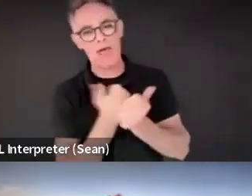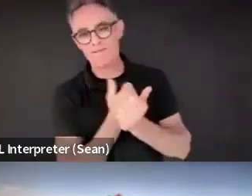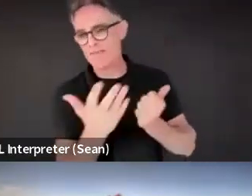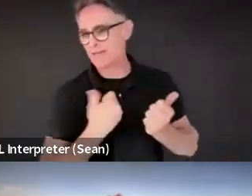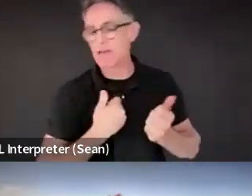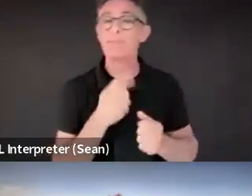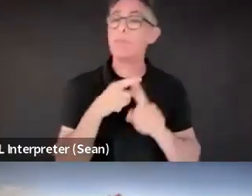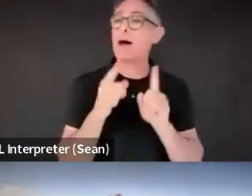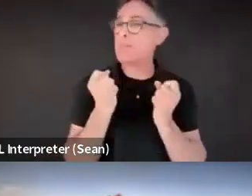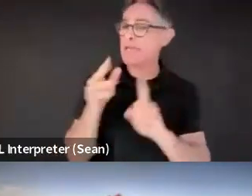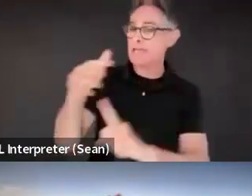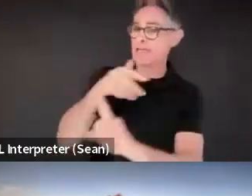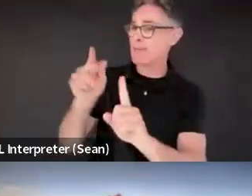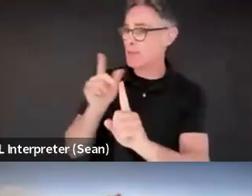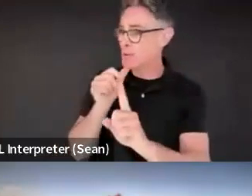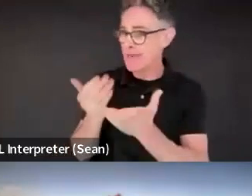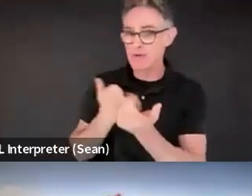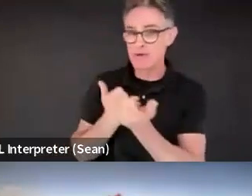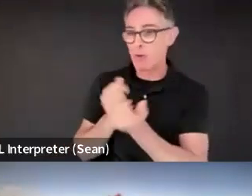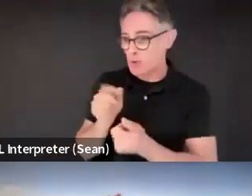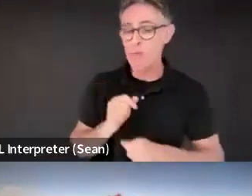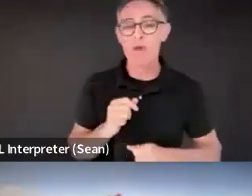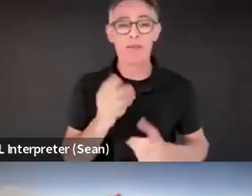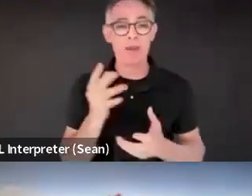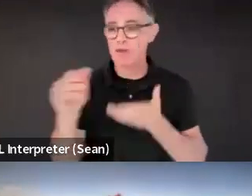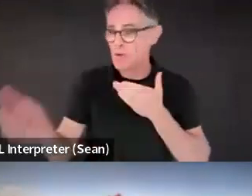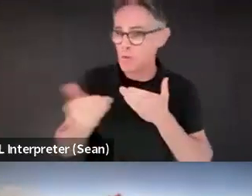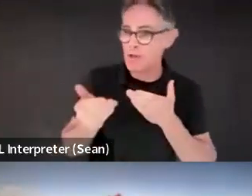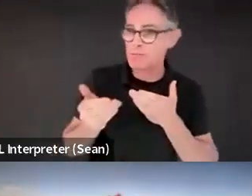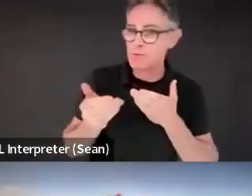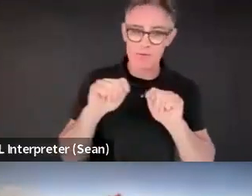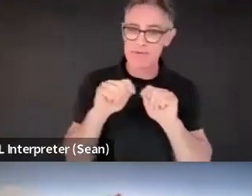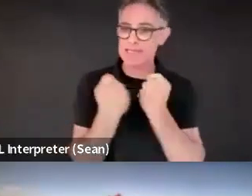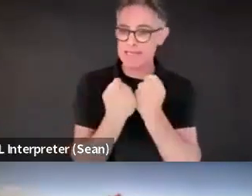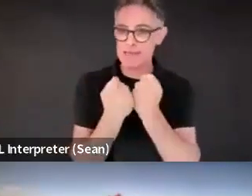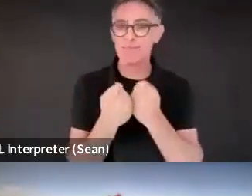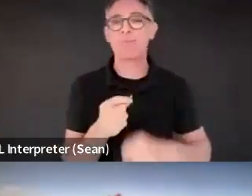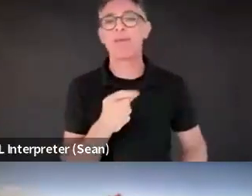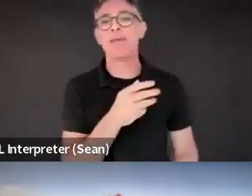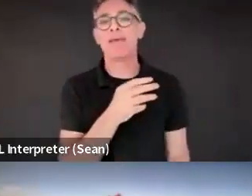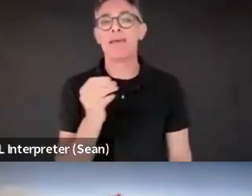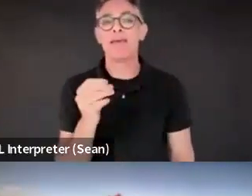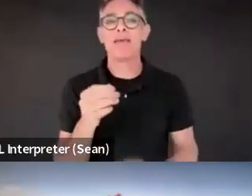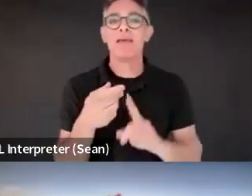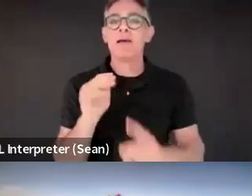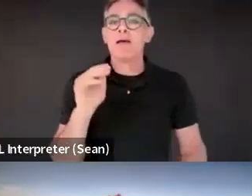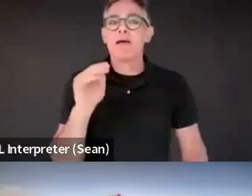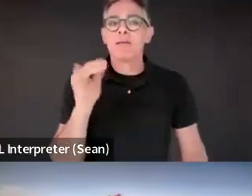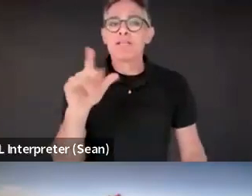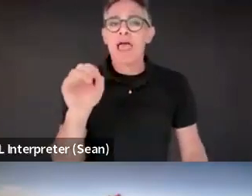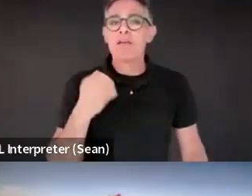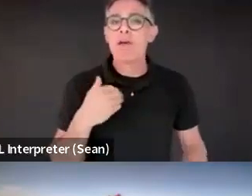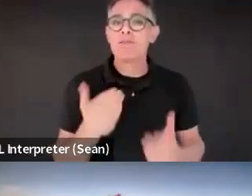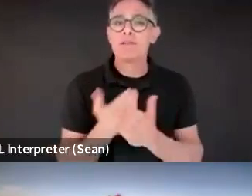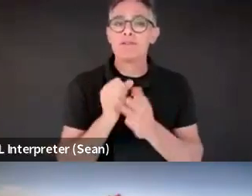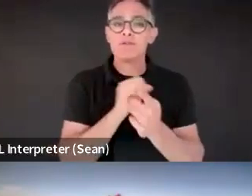lot of folks around you that are here to support you, and we certainly want to welcome you to the team as well. And for Michelle, you've got some new staff to